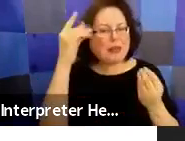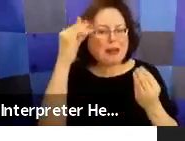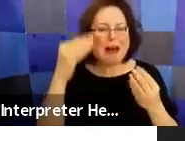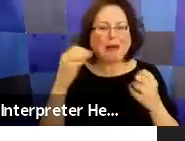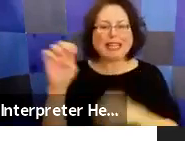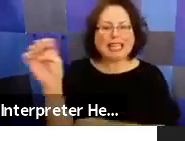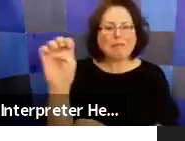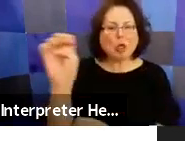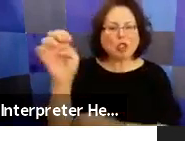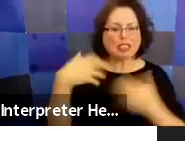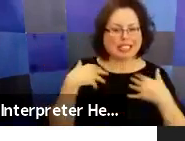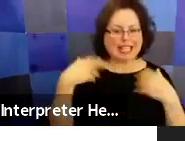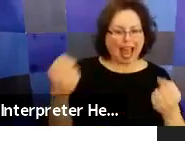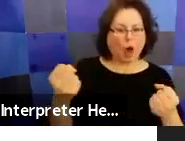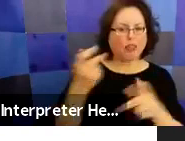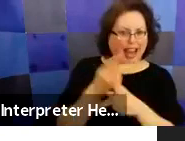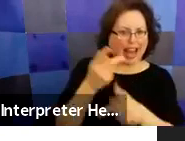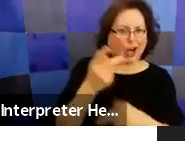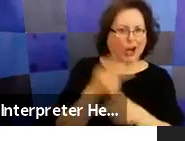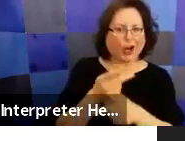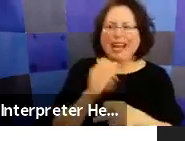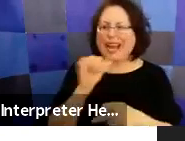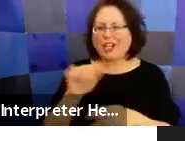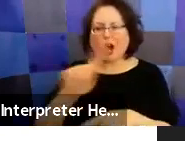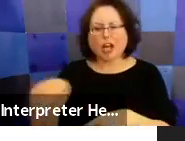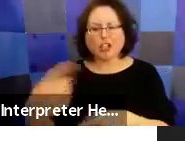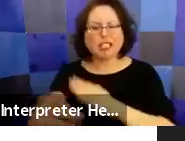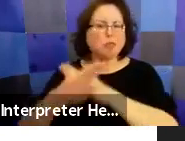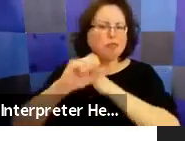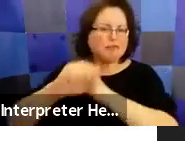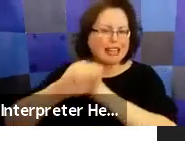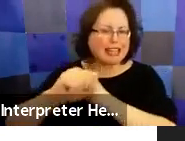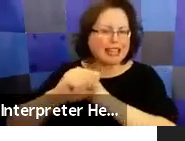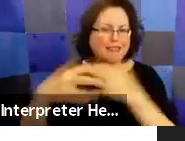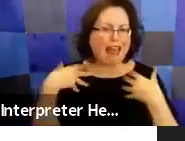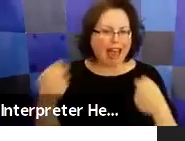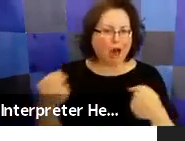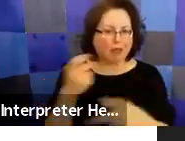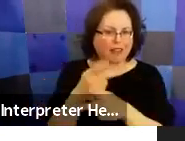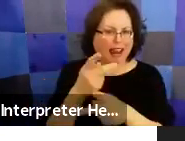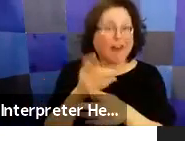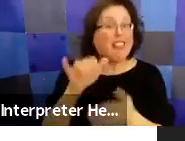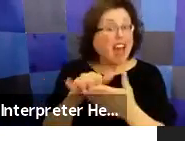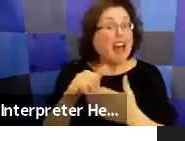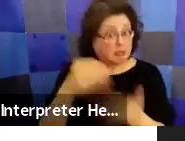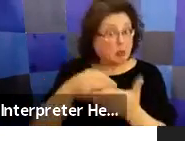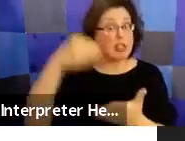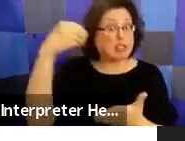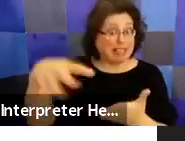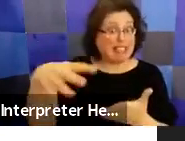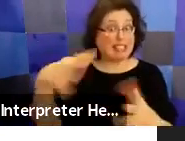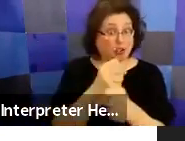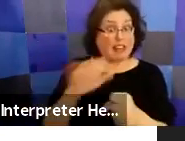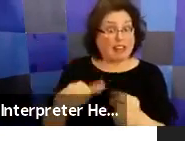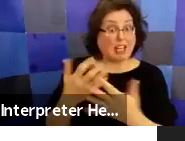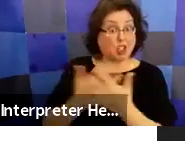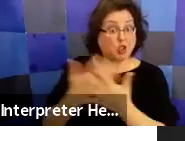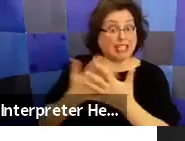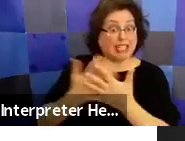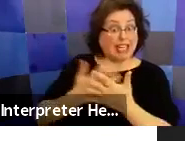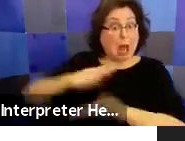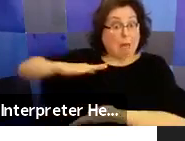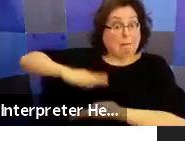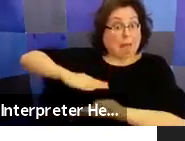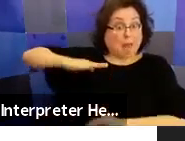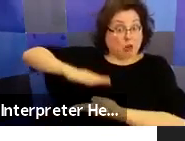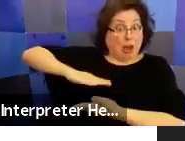healthcare versus preventative healthcare. It's much less expensive to get screenings, to get mammograms, than it is to treat